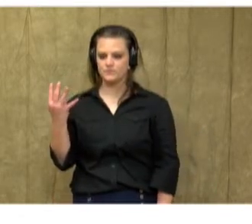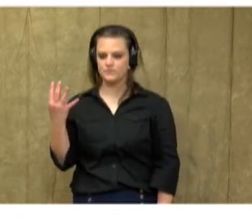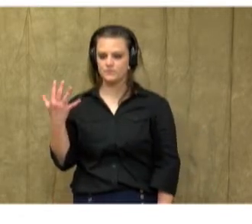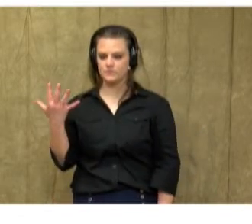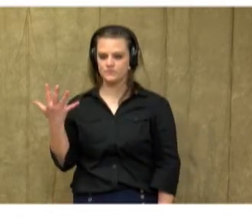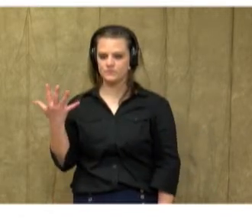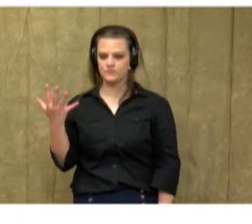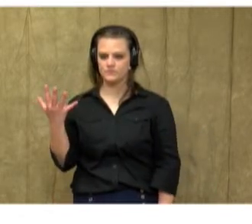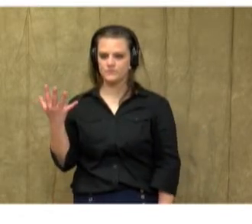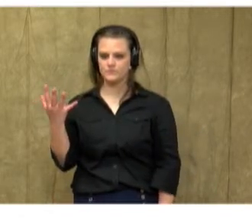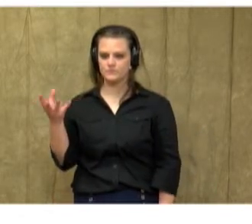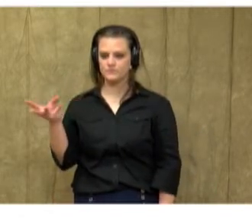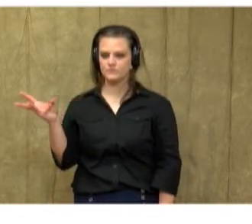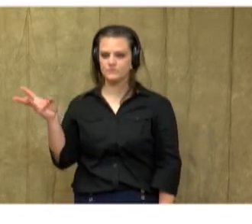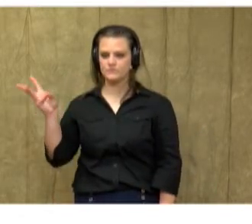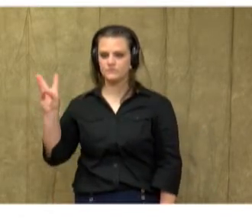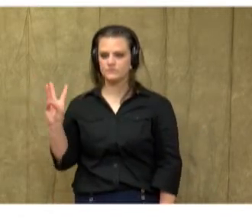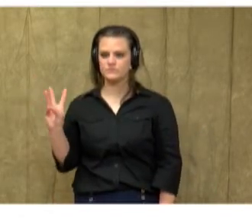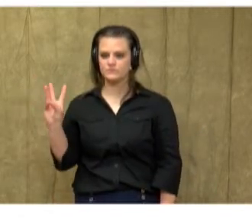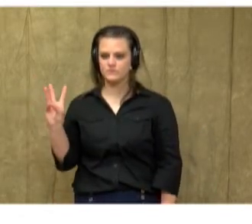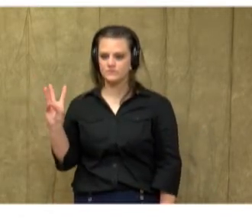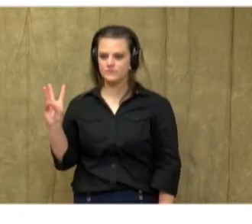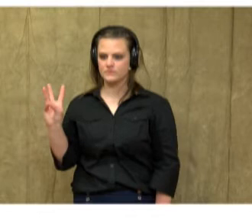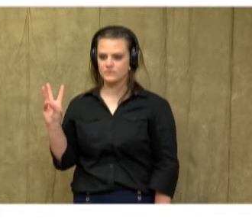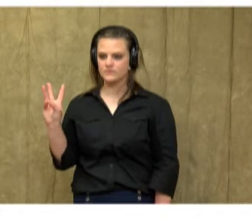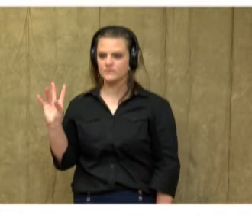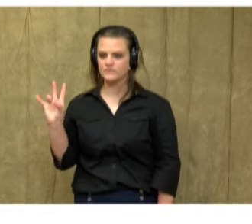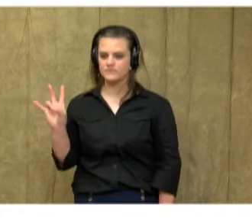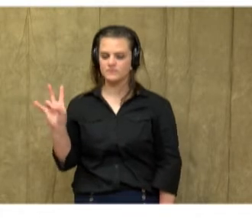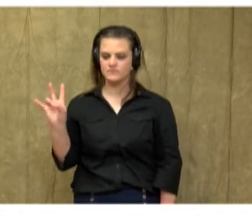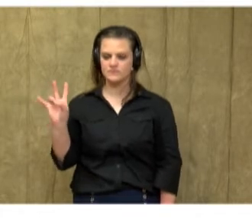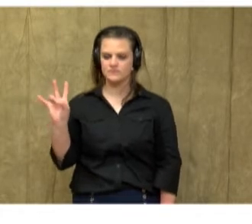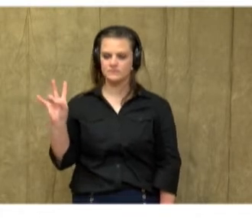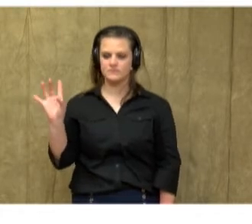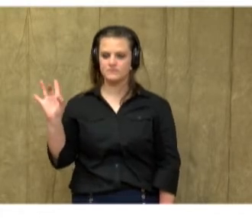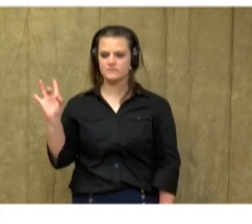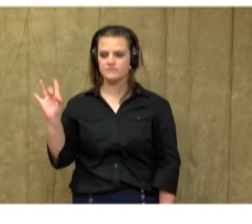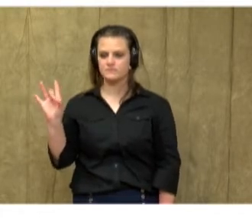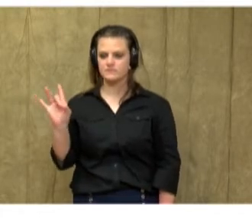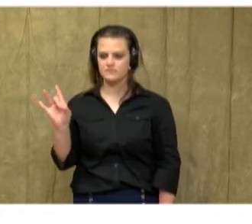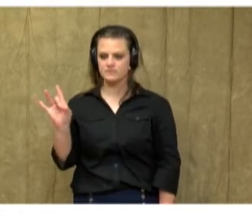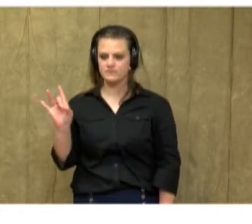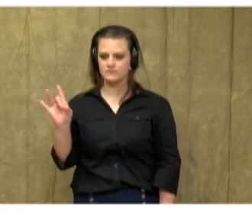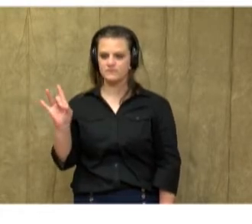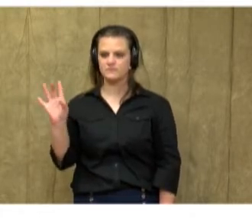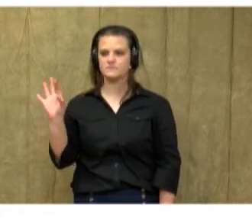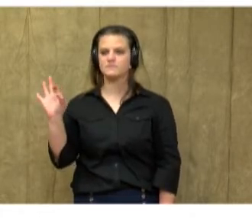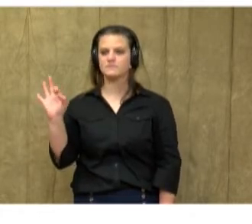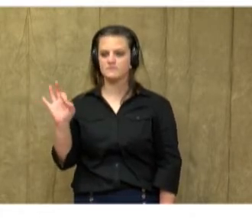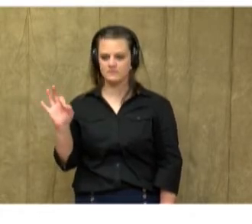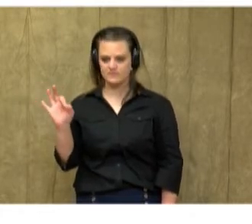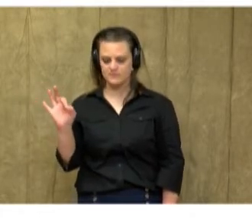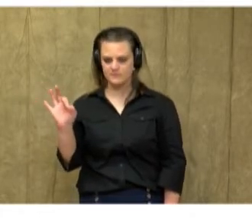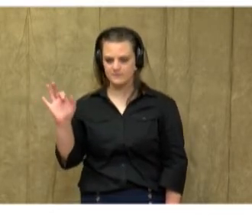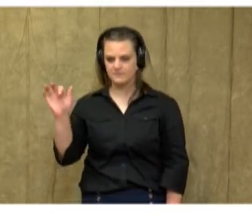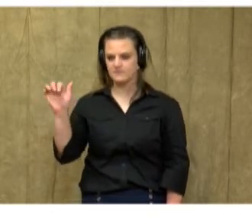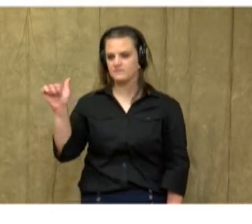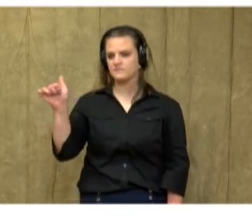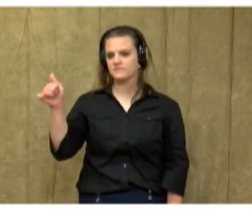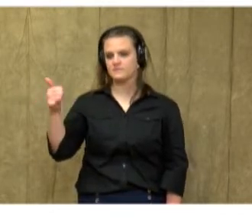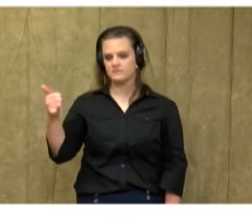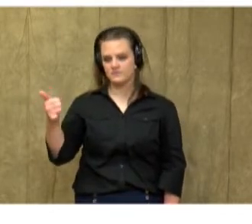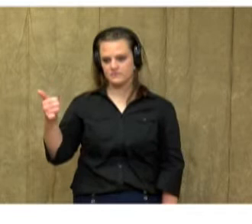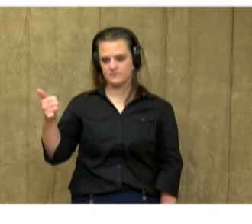4, 5, 6, 7, 8,